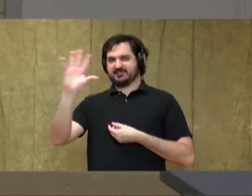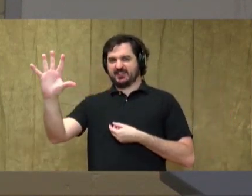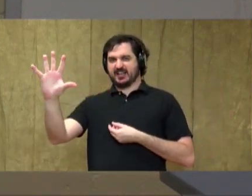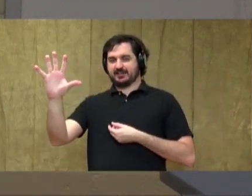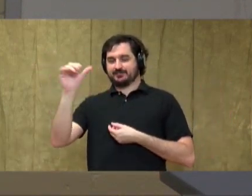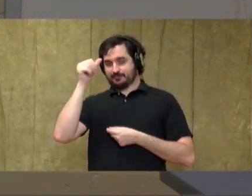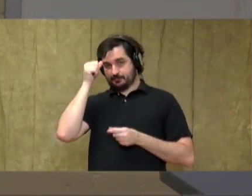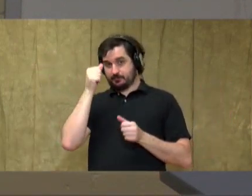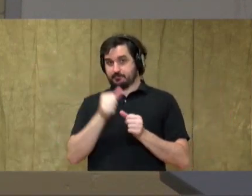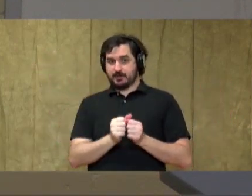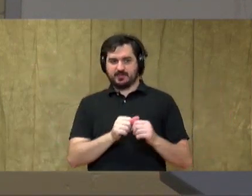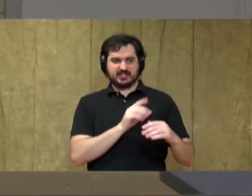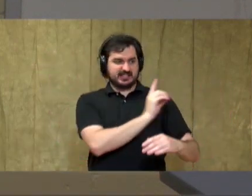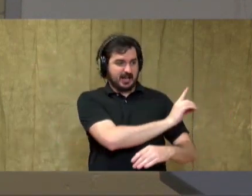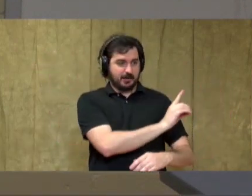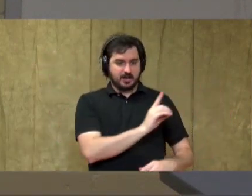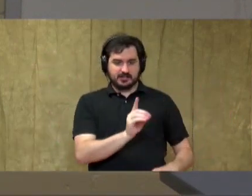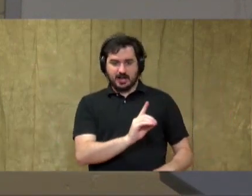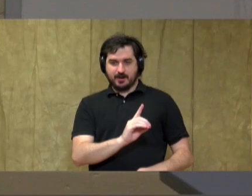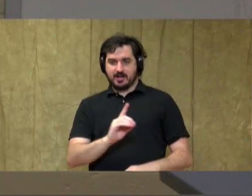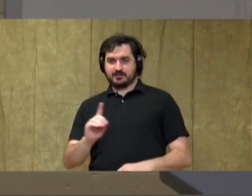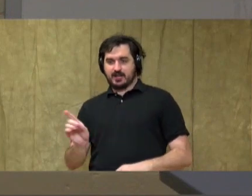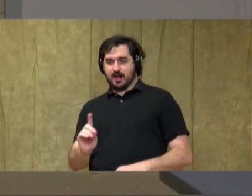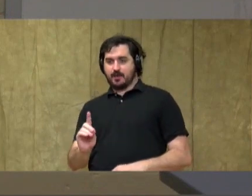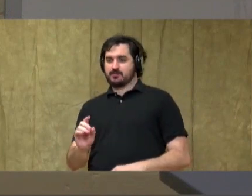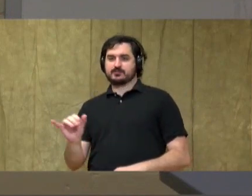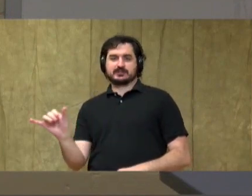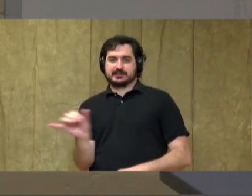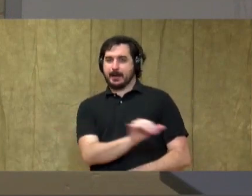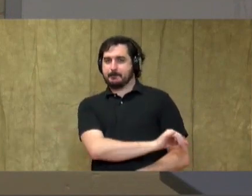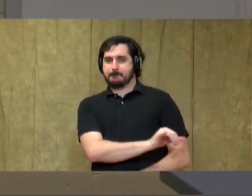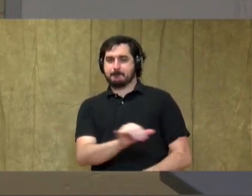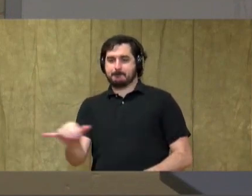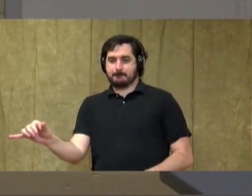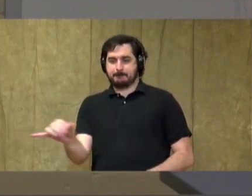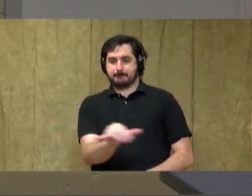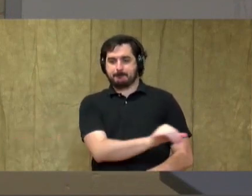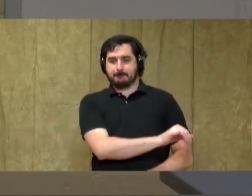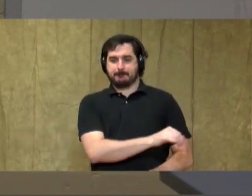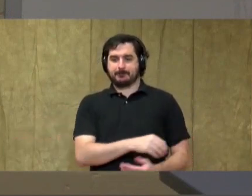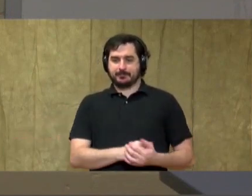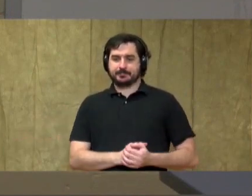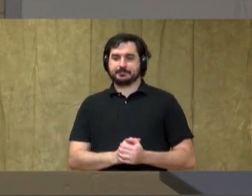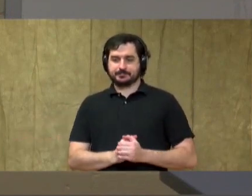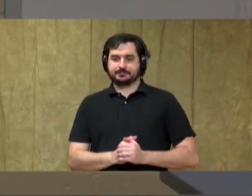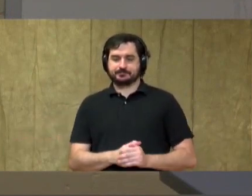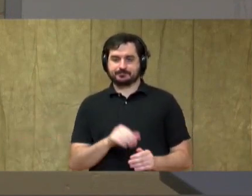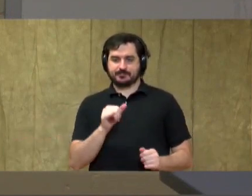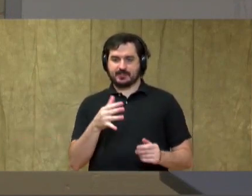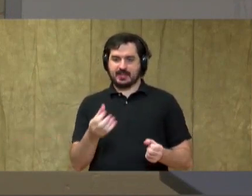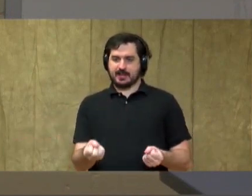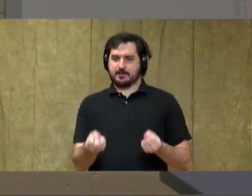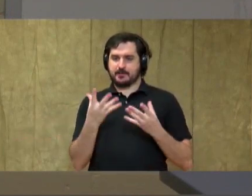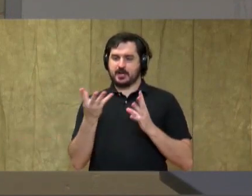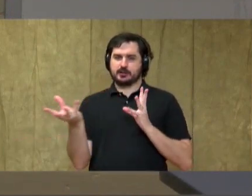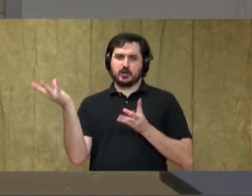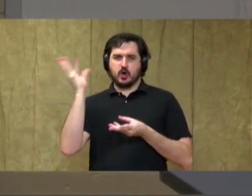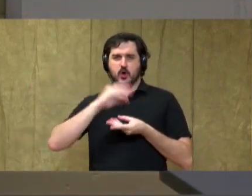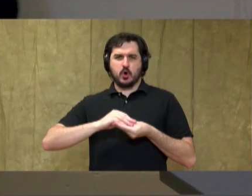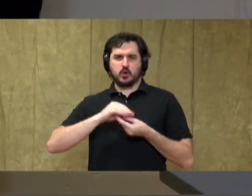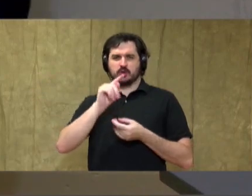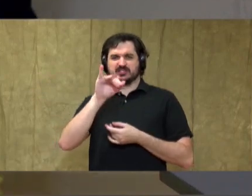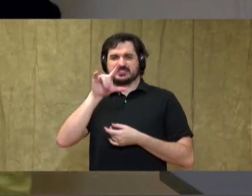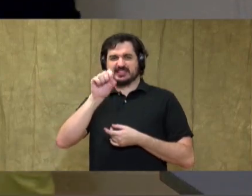denominators stay the same because look at my place value tile. How many total tiles are on there?